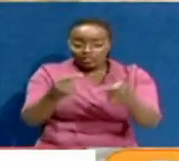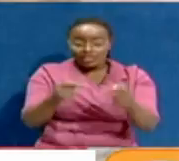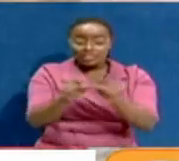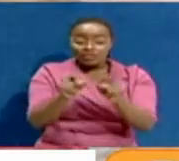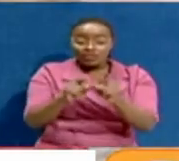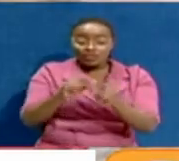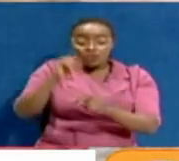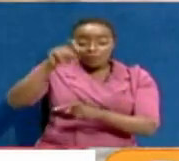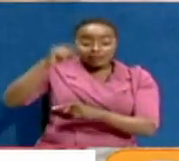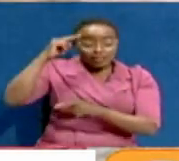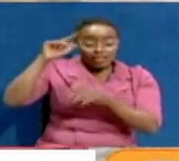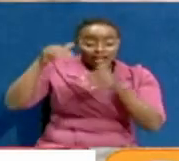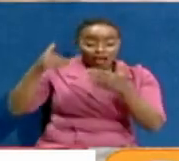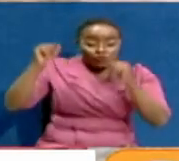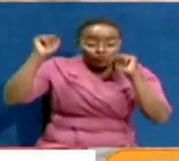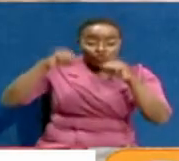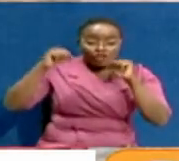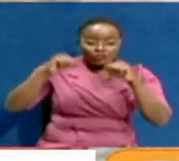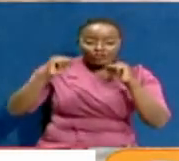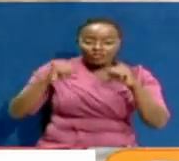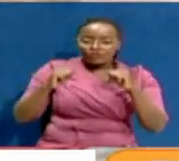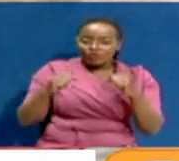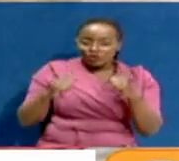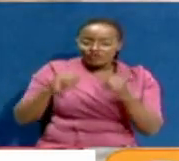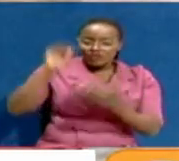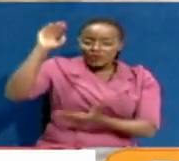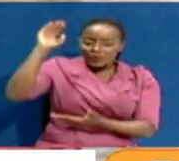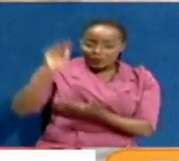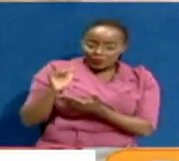then we have to think of a point of how can we even